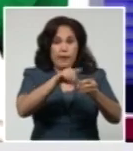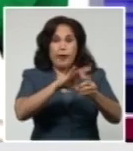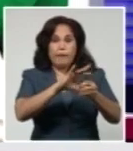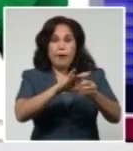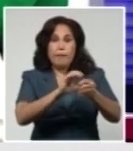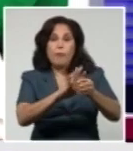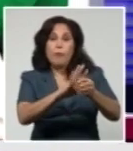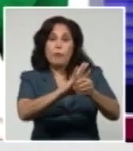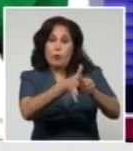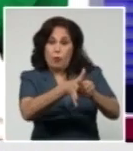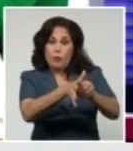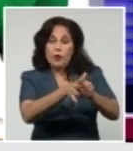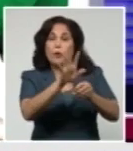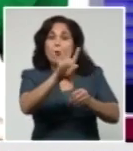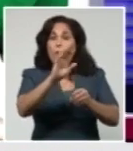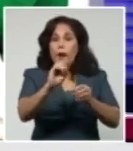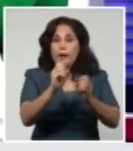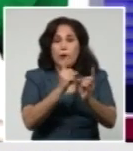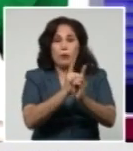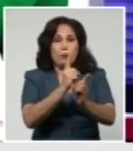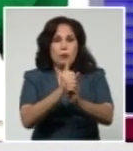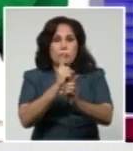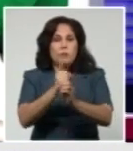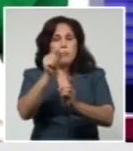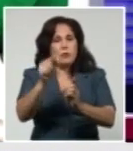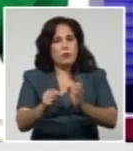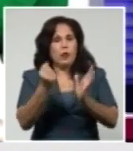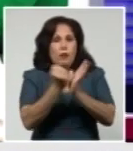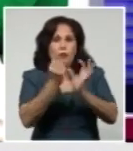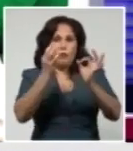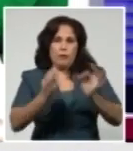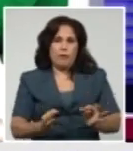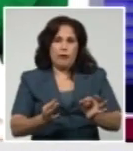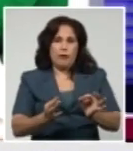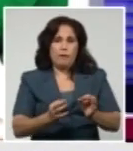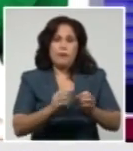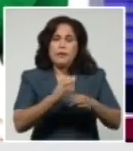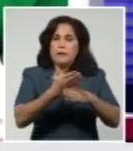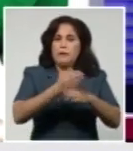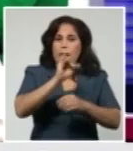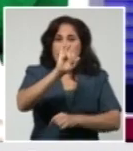given their age, or due to specific personal or social